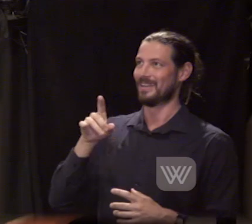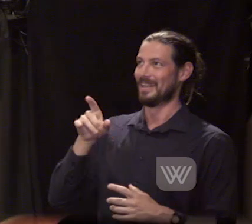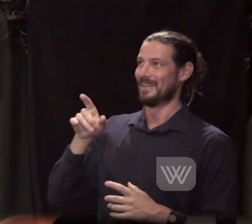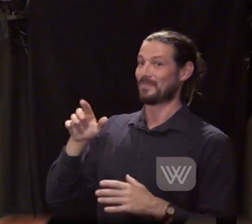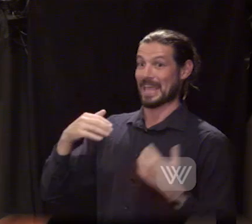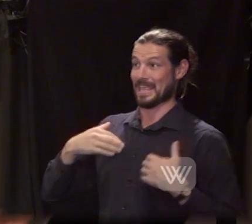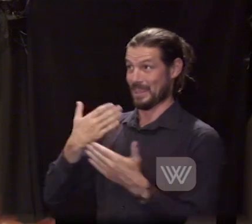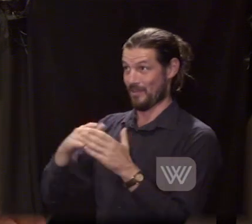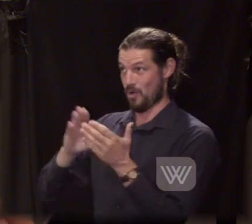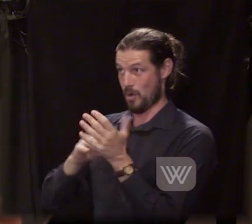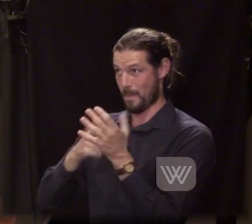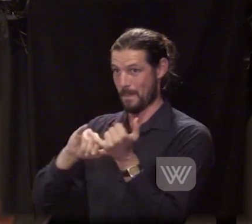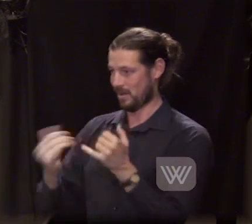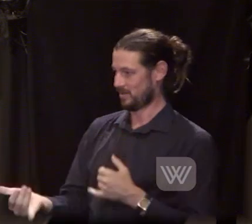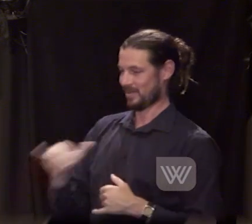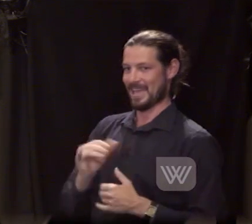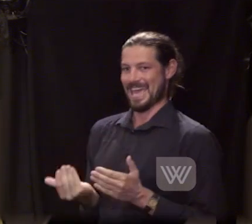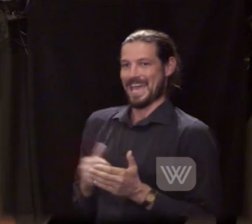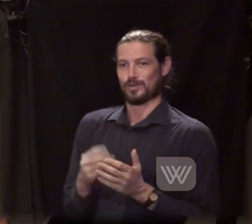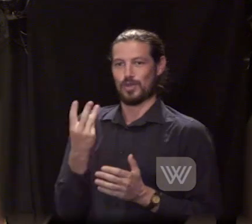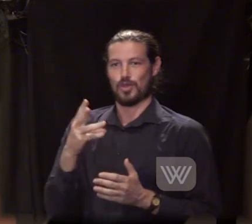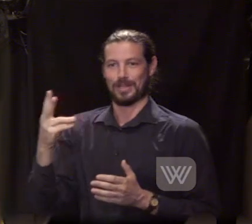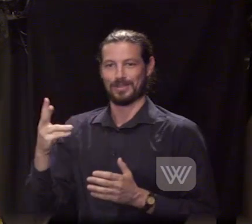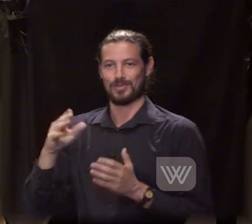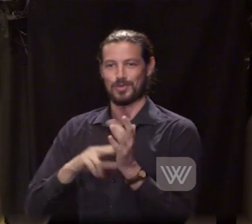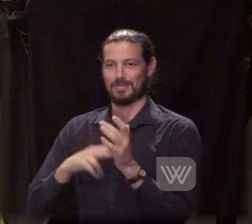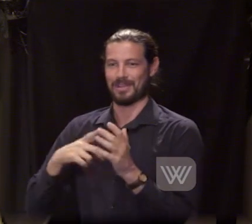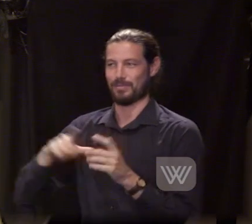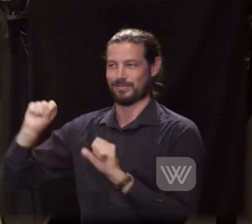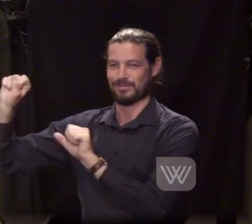everything became an exchange of time. And it was saying, do you